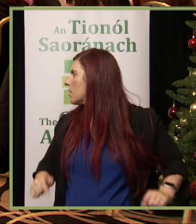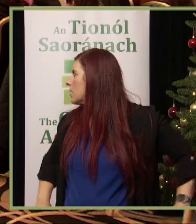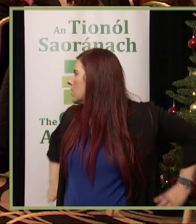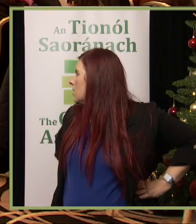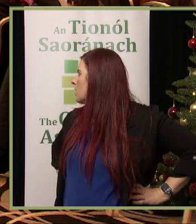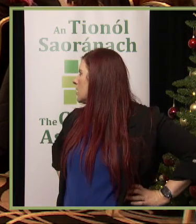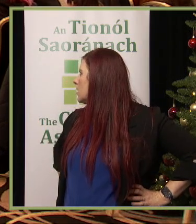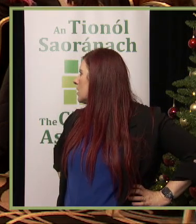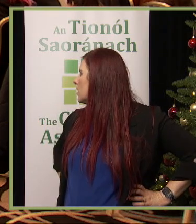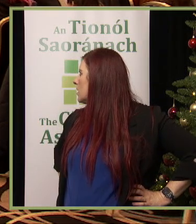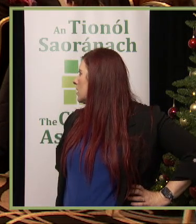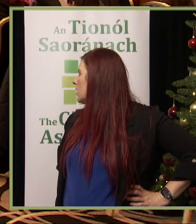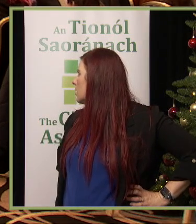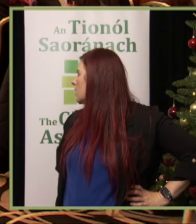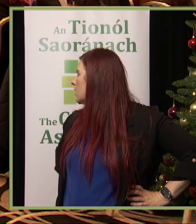Okay.